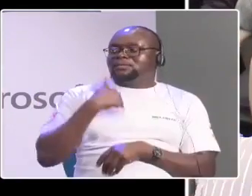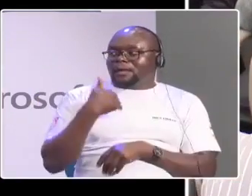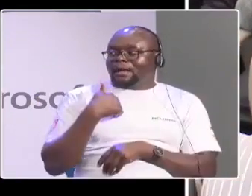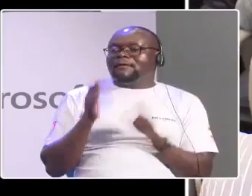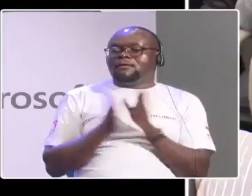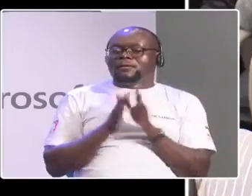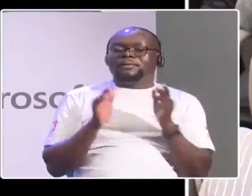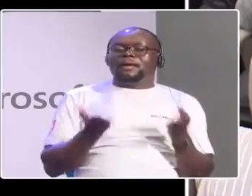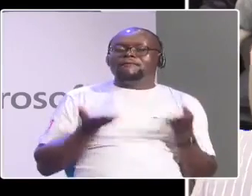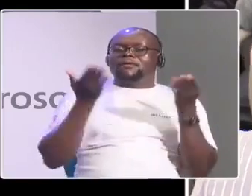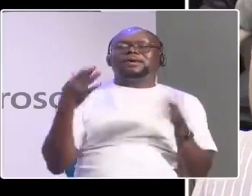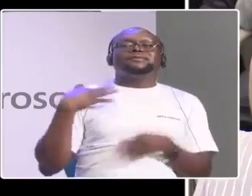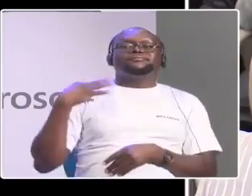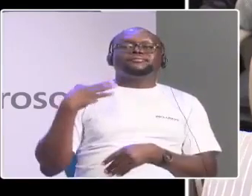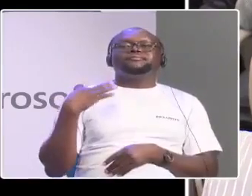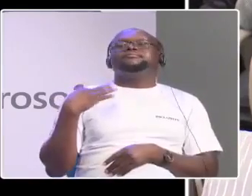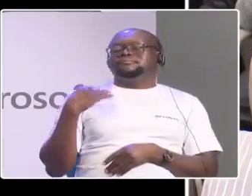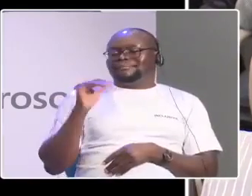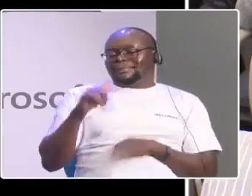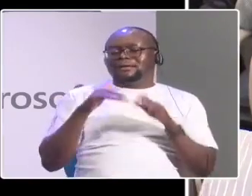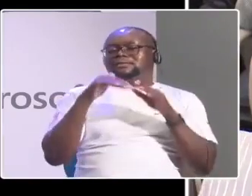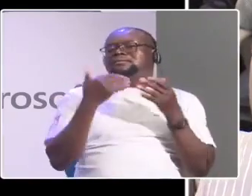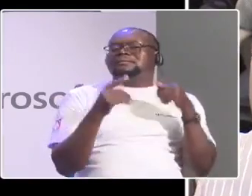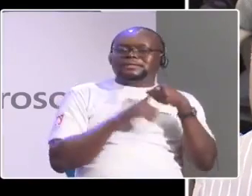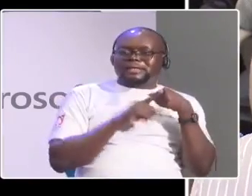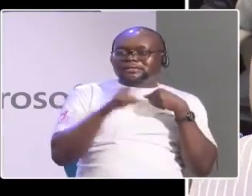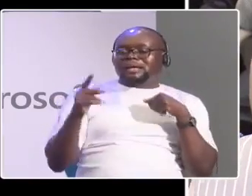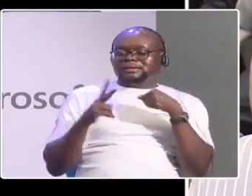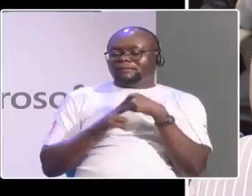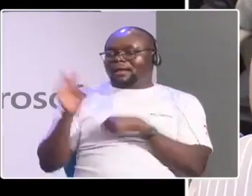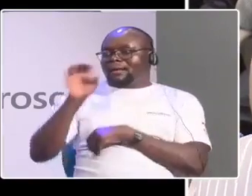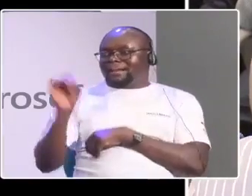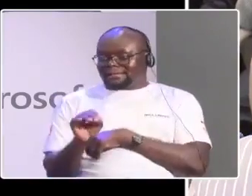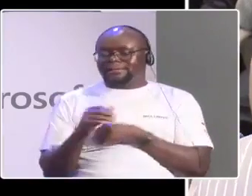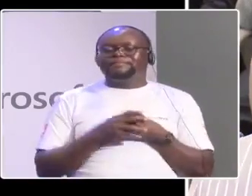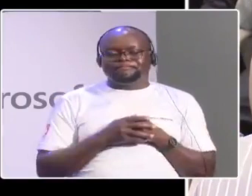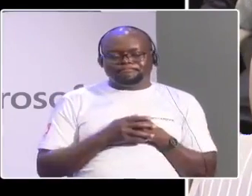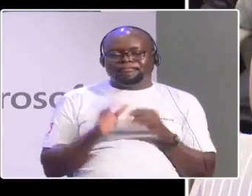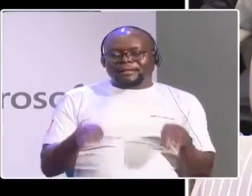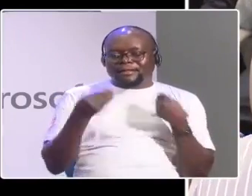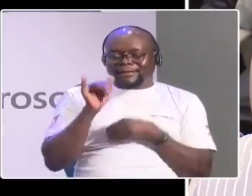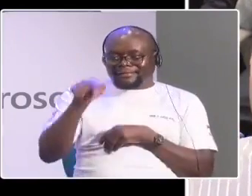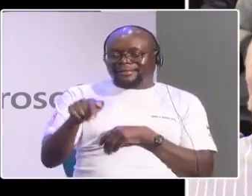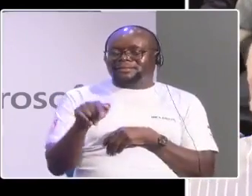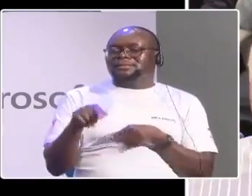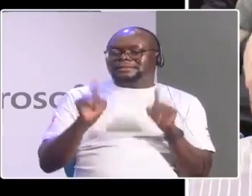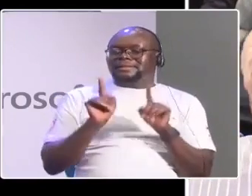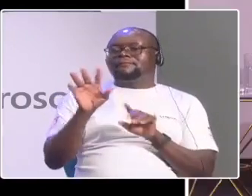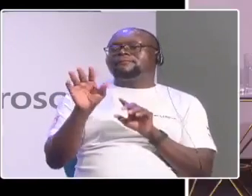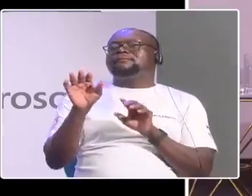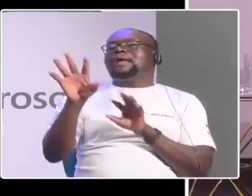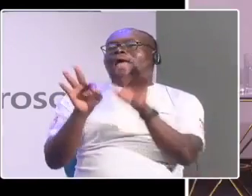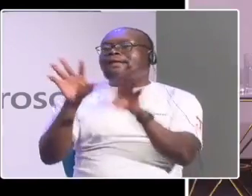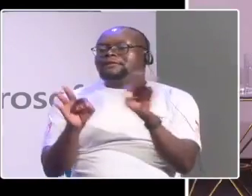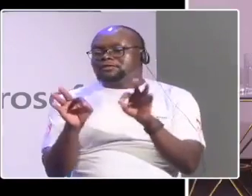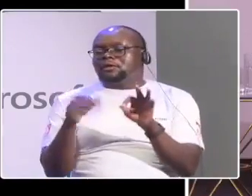the voluntary supply is typically between 6 and 7%. Given that this is self-identification, I